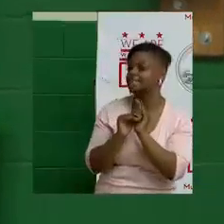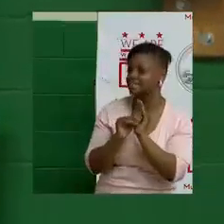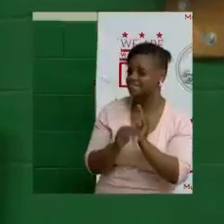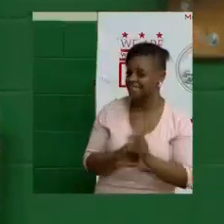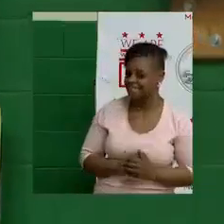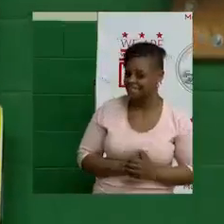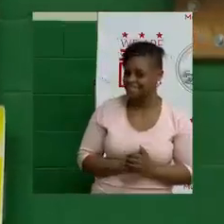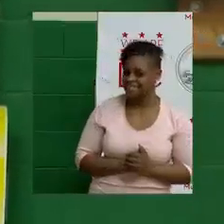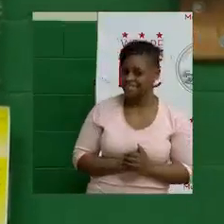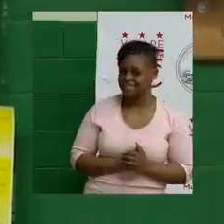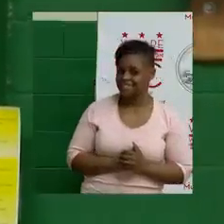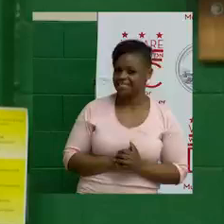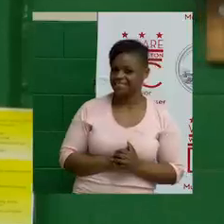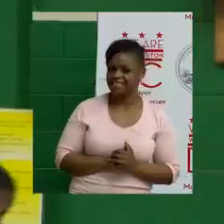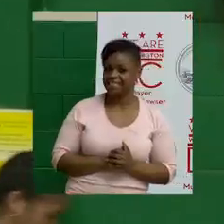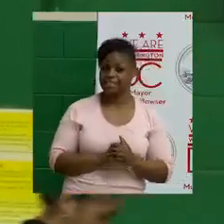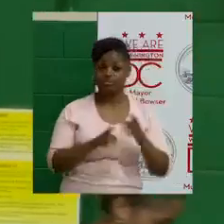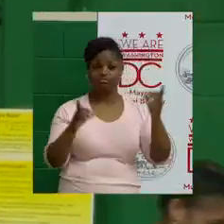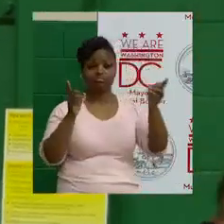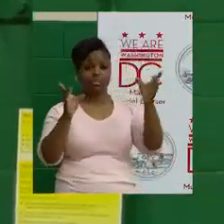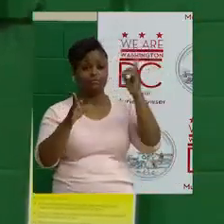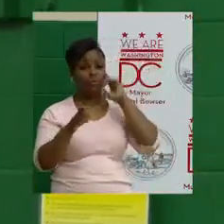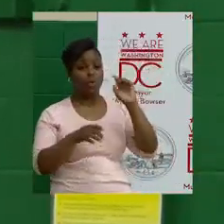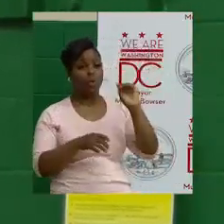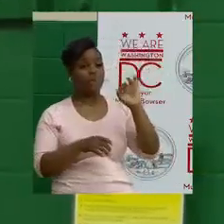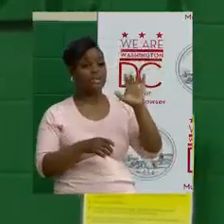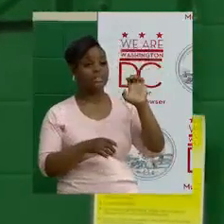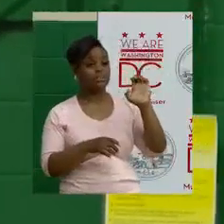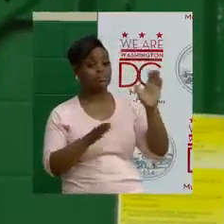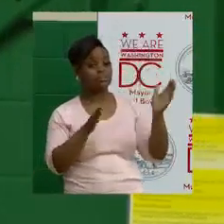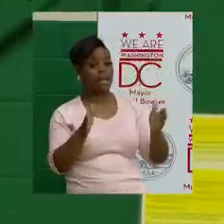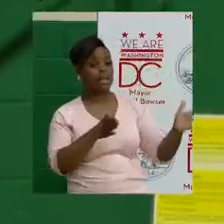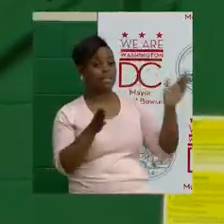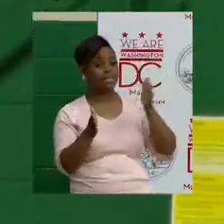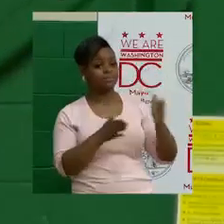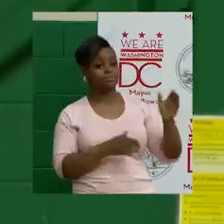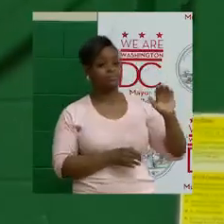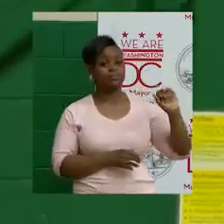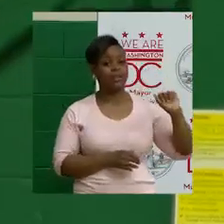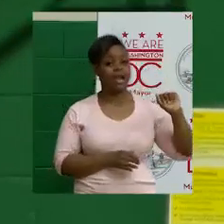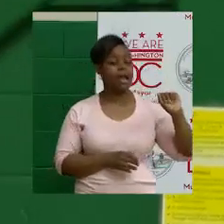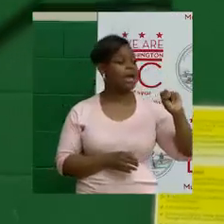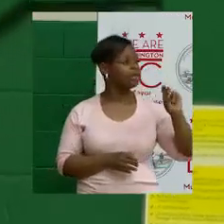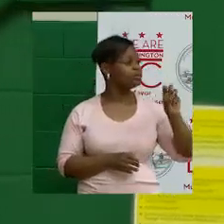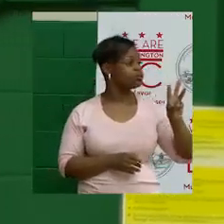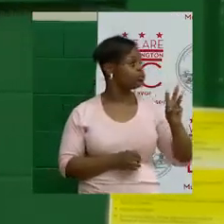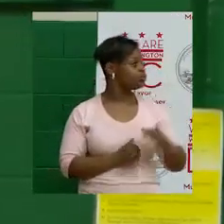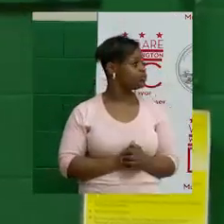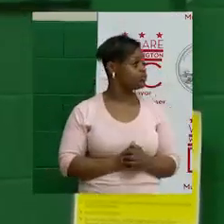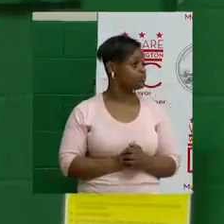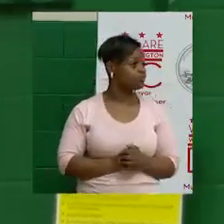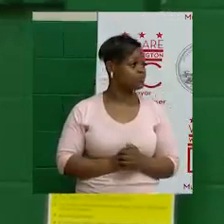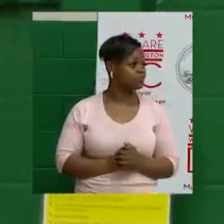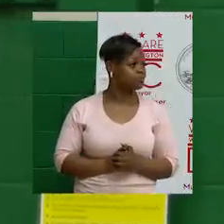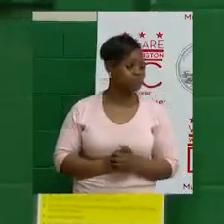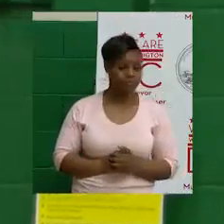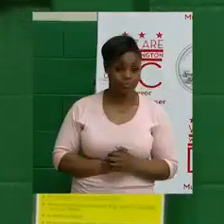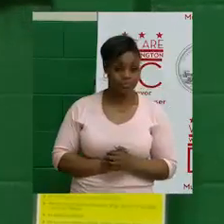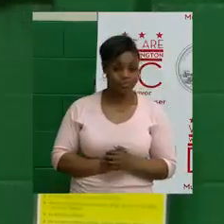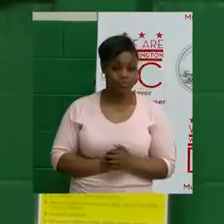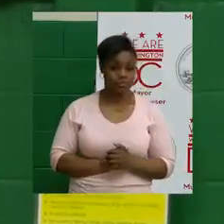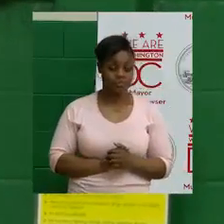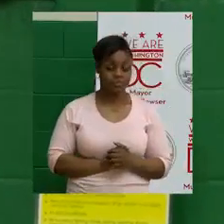our Acting Director of the Office of Planning, Andrew Trueblood. Thank you. Good evening, everybody.